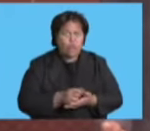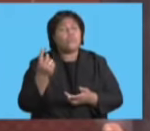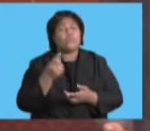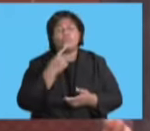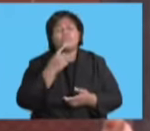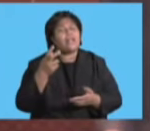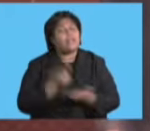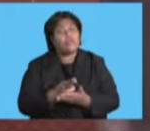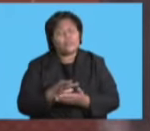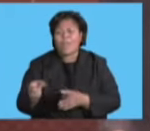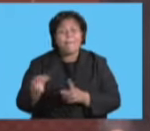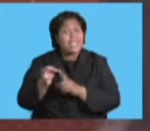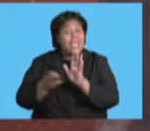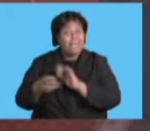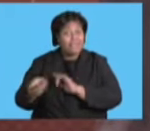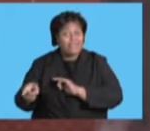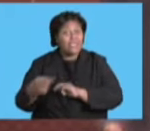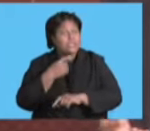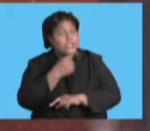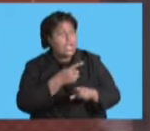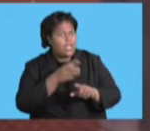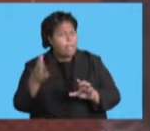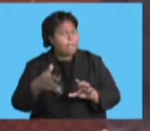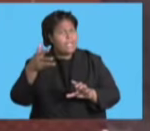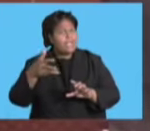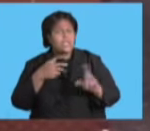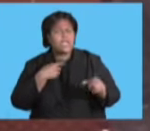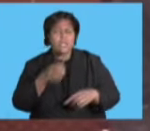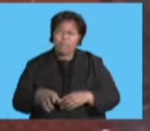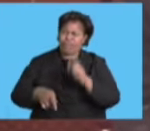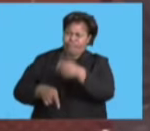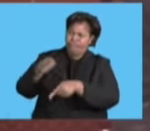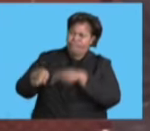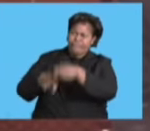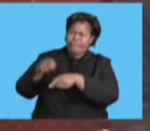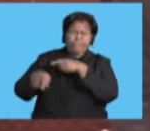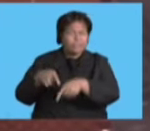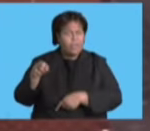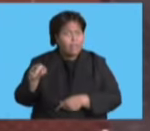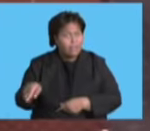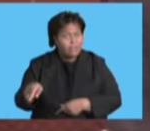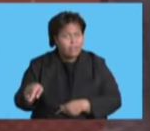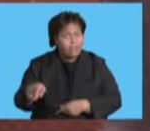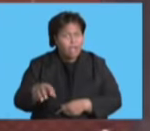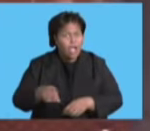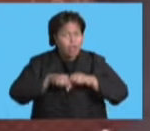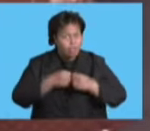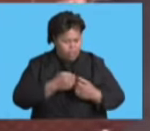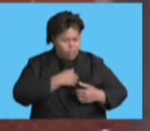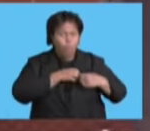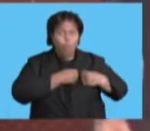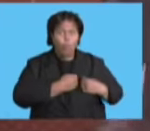media claimed that Honourable Tikoduadua was sternly talked at by him and that he broke his own glasses by squeezing